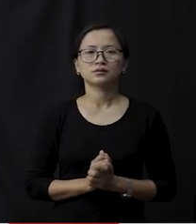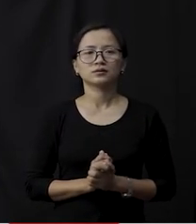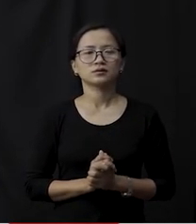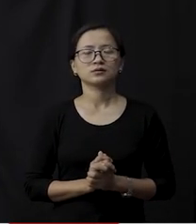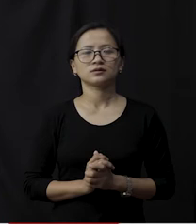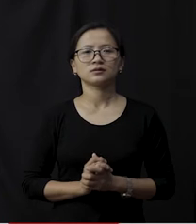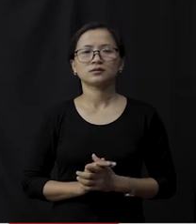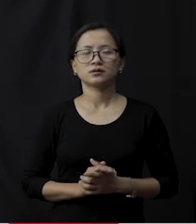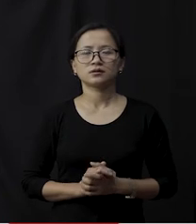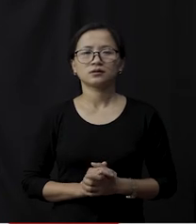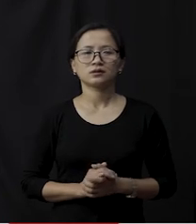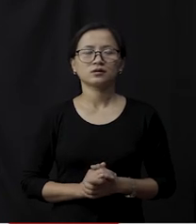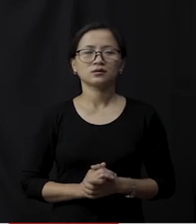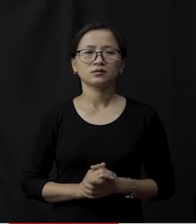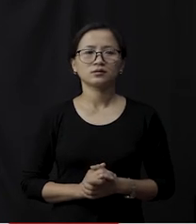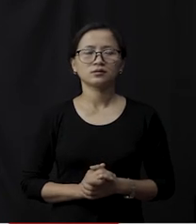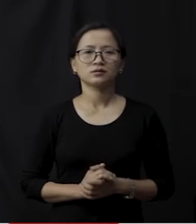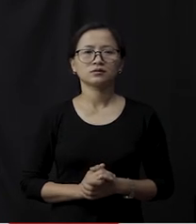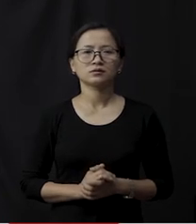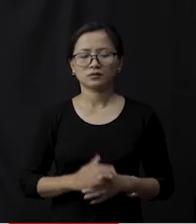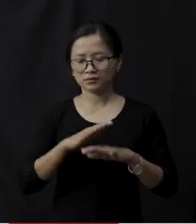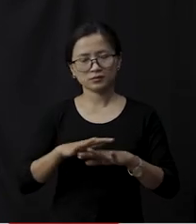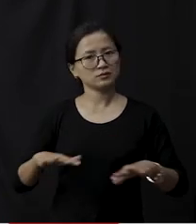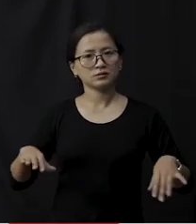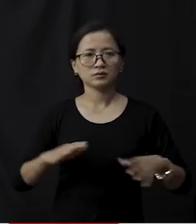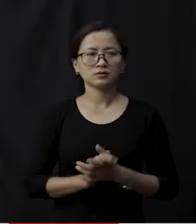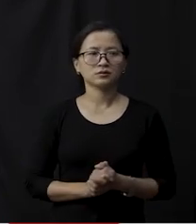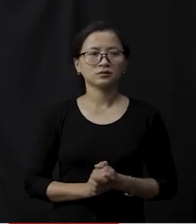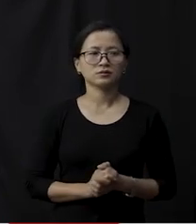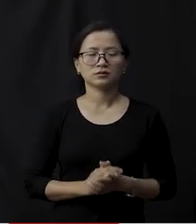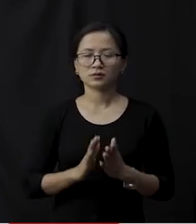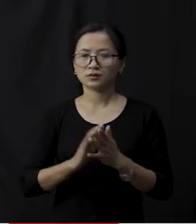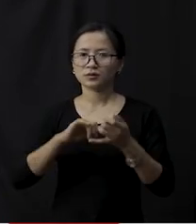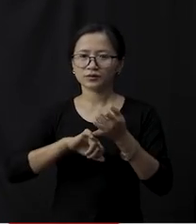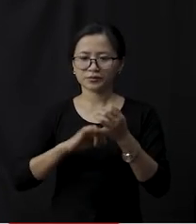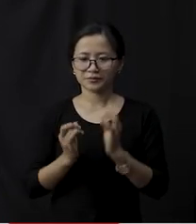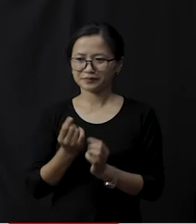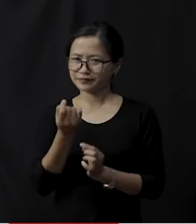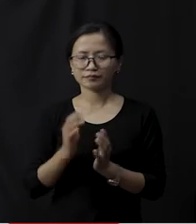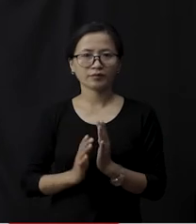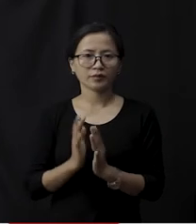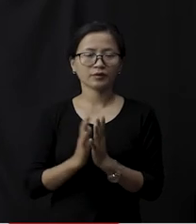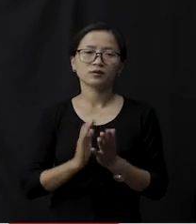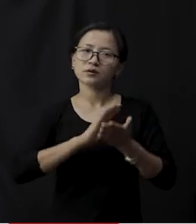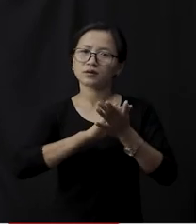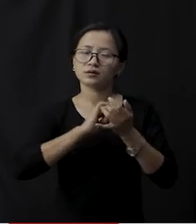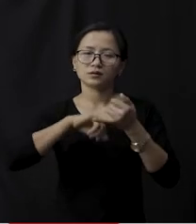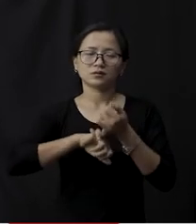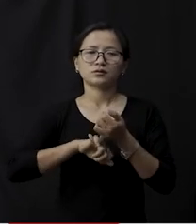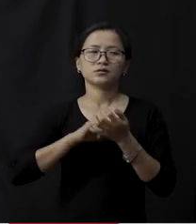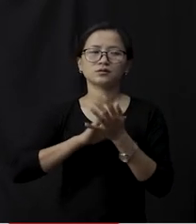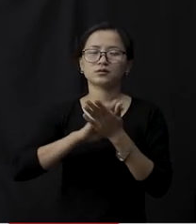P-L-A-N-T, a mint plant. So, students, these herbs you have learned, right?